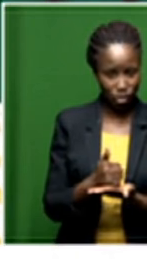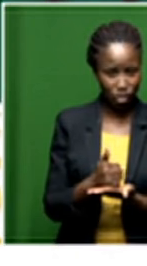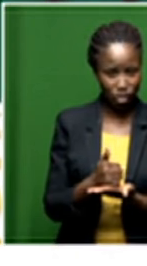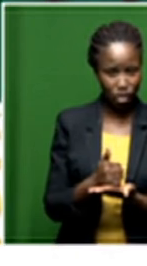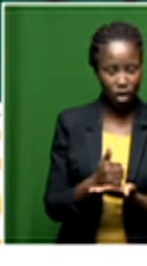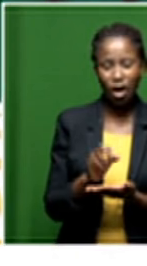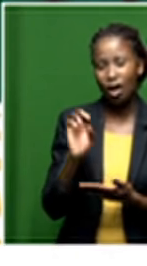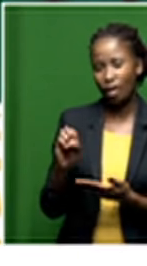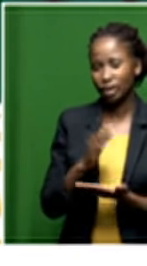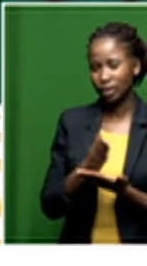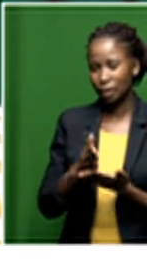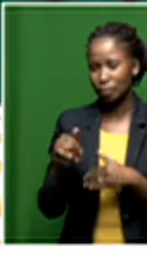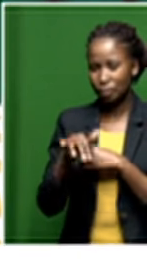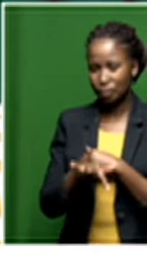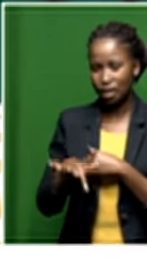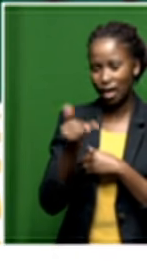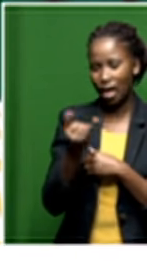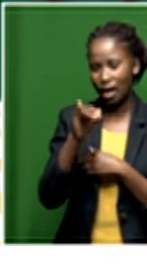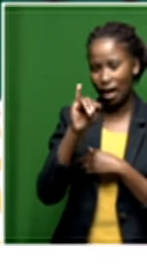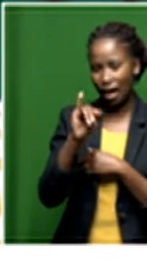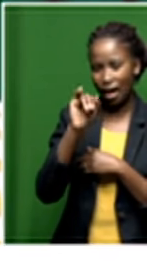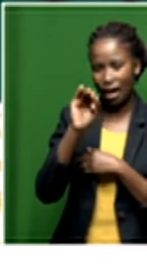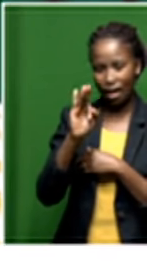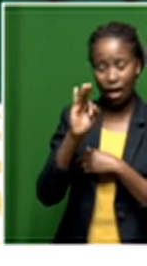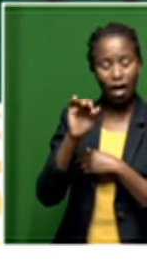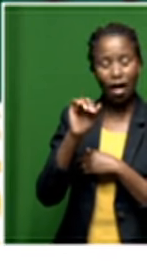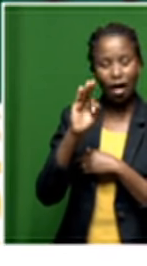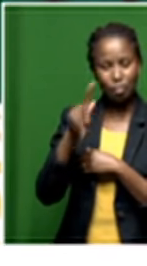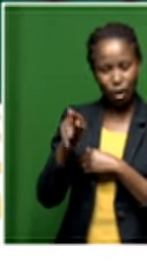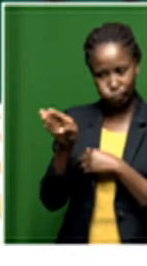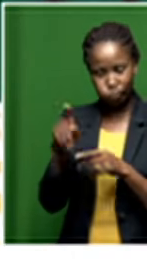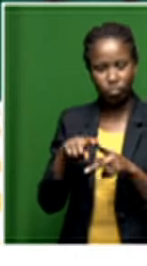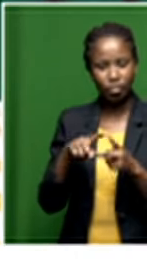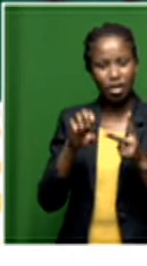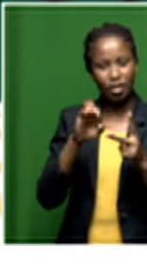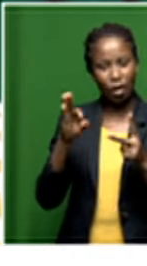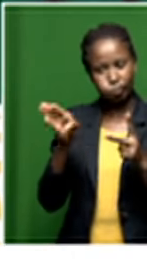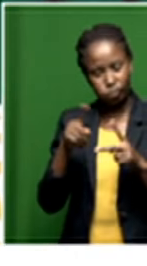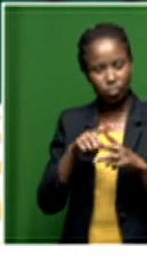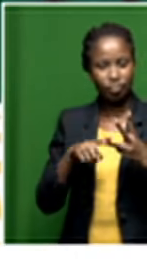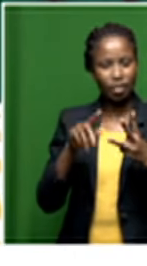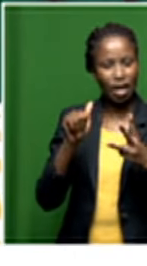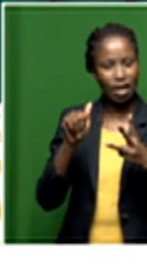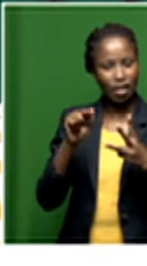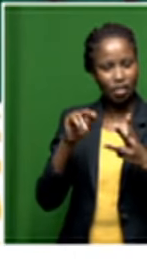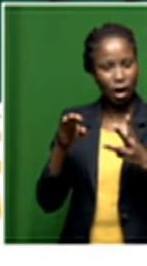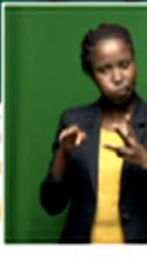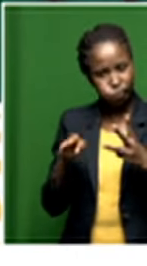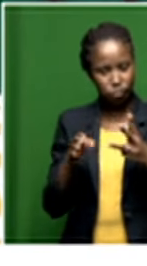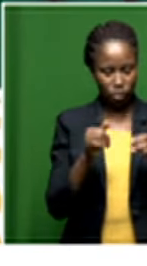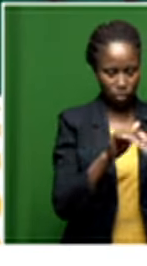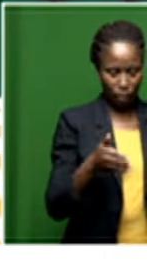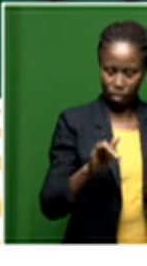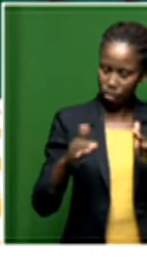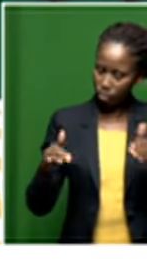there was IFP, there was EFF, there was the ANC, their tables were